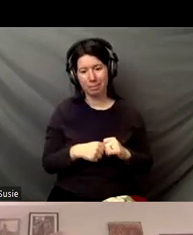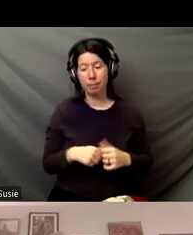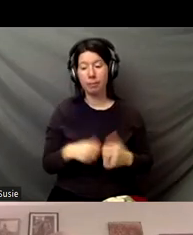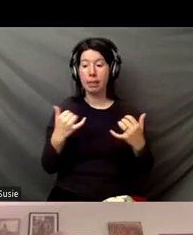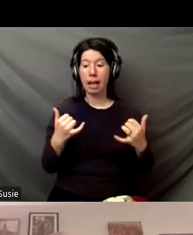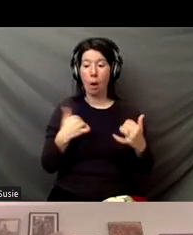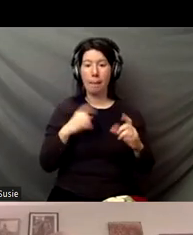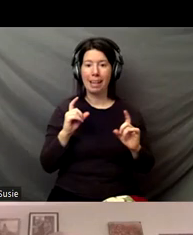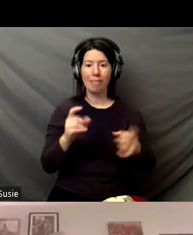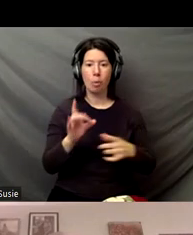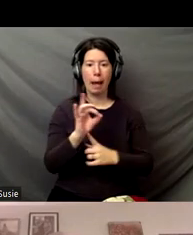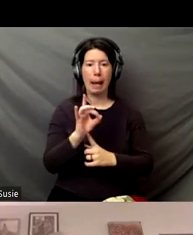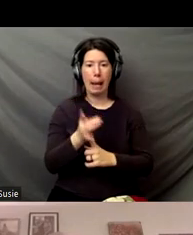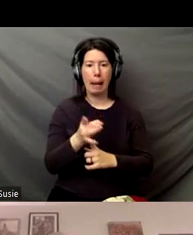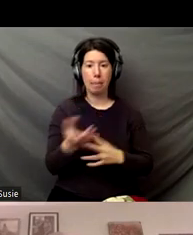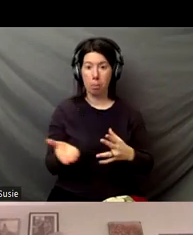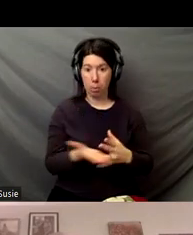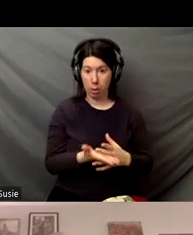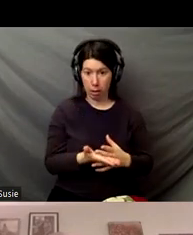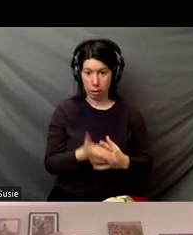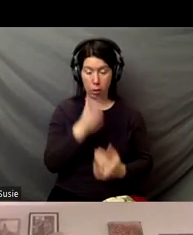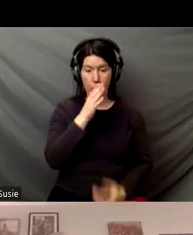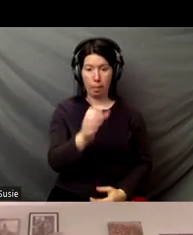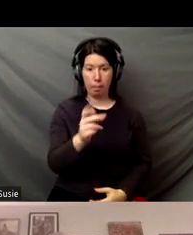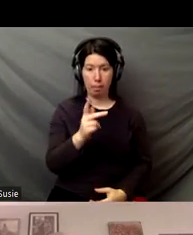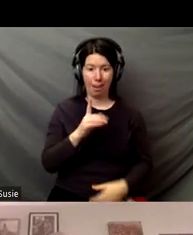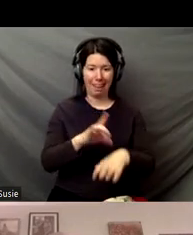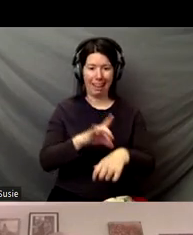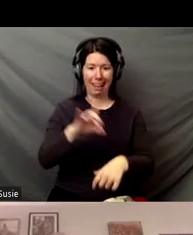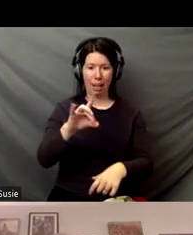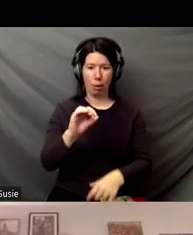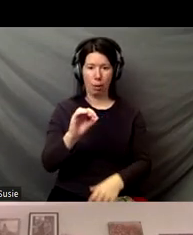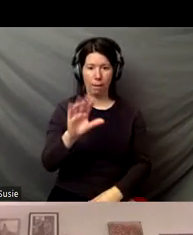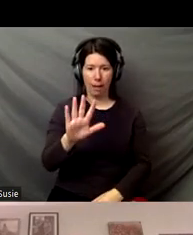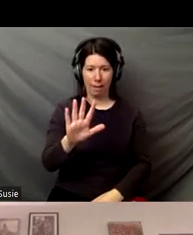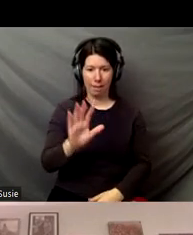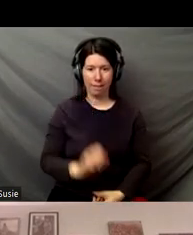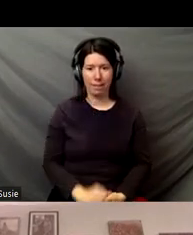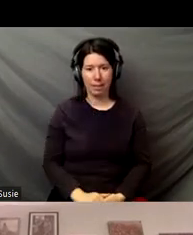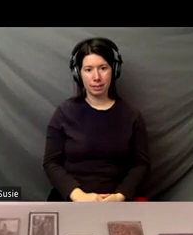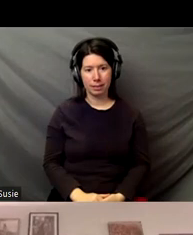an 8-minute break. We're going to come back at 8:05.